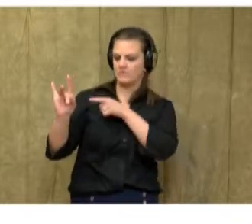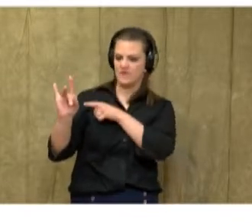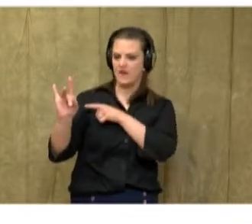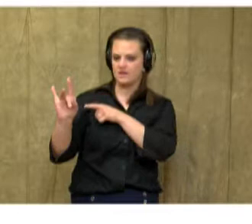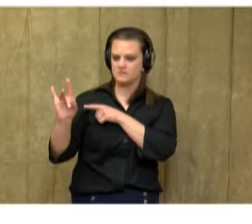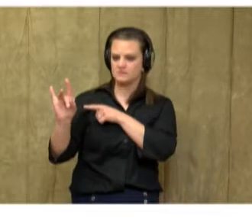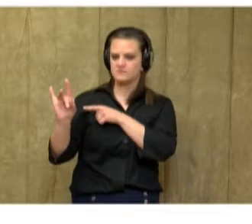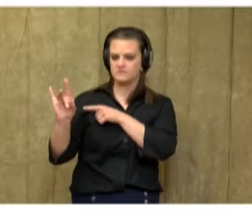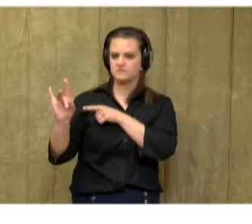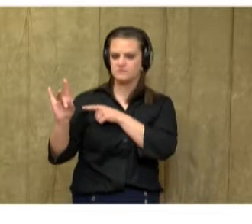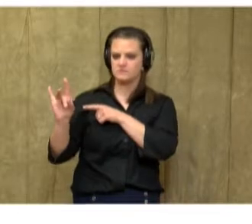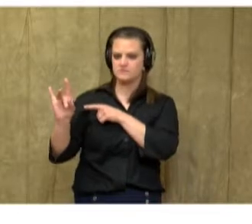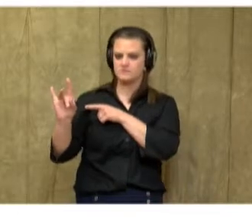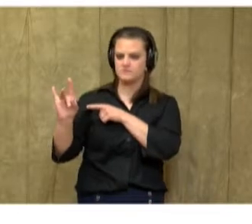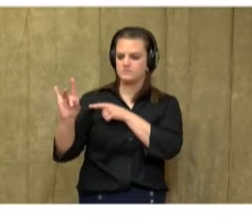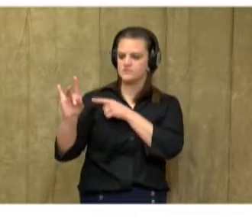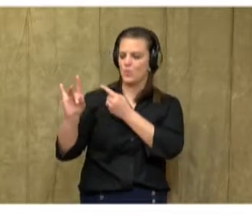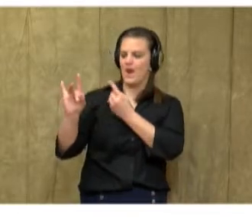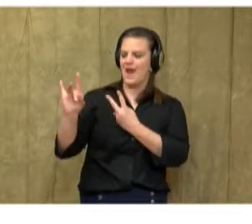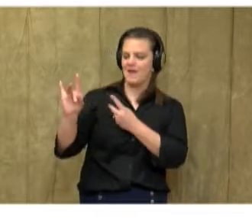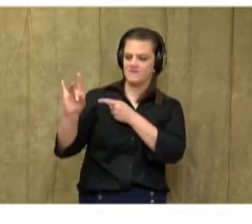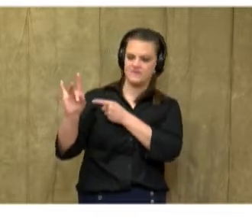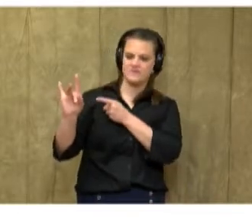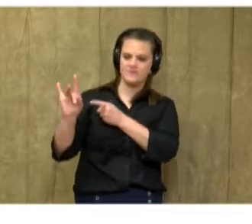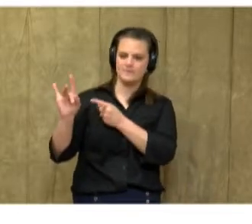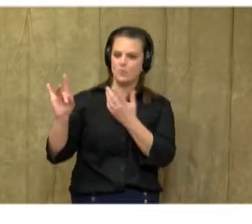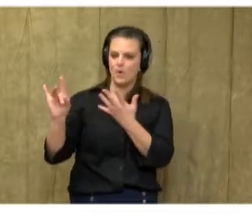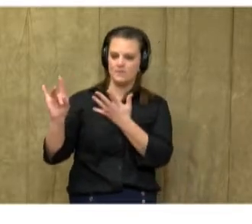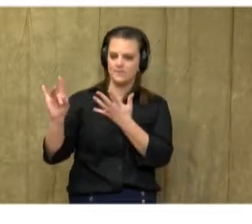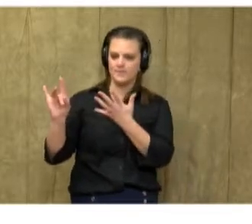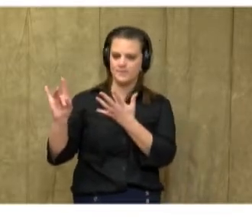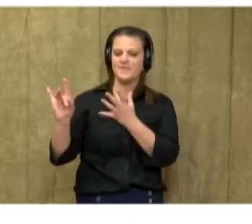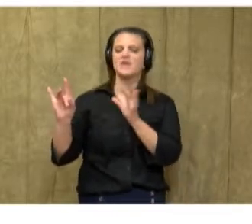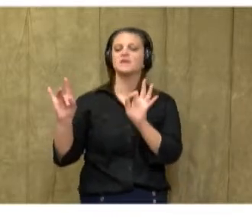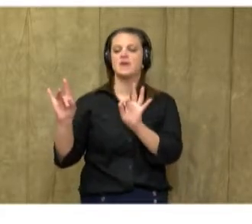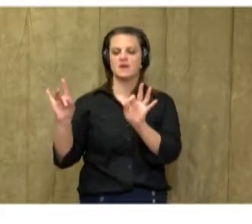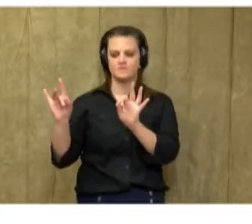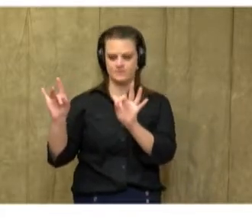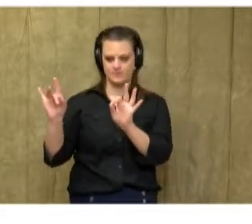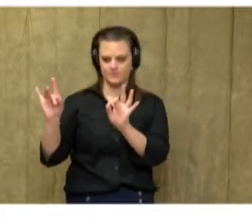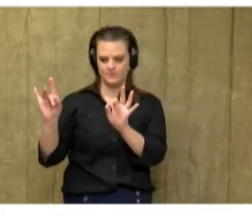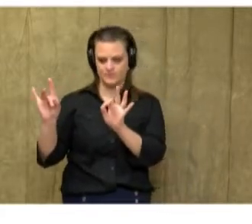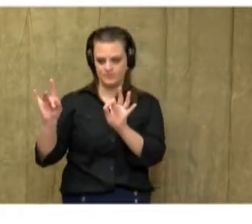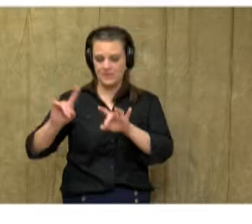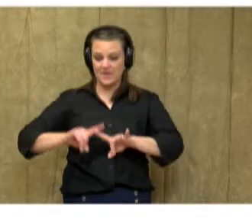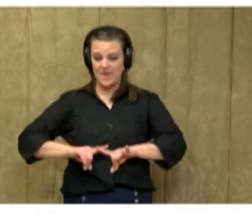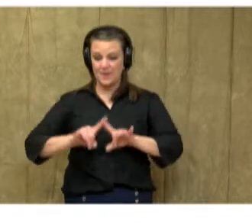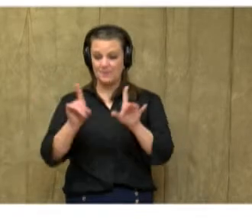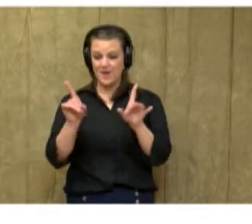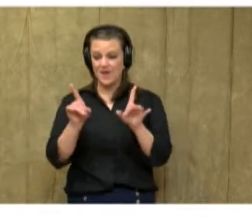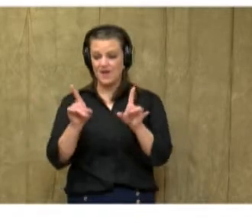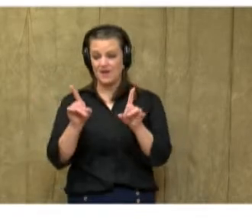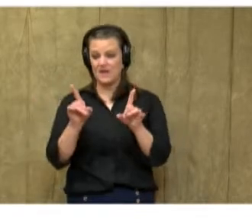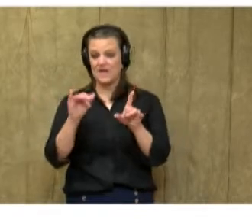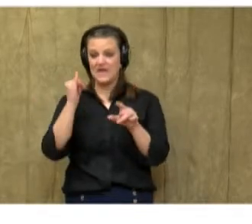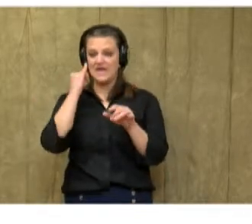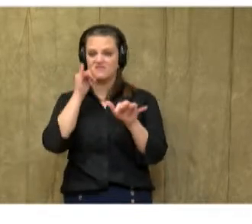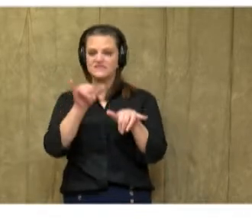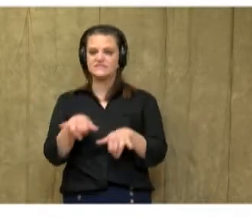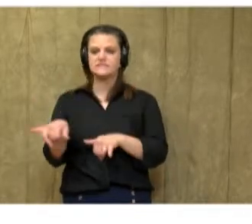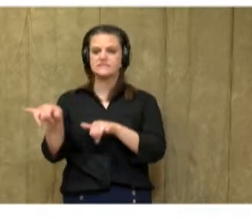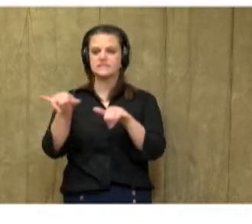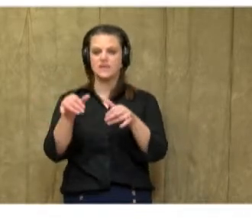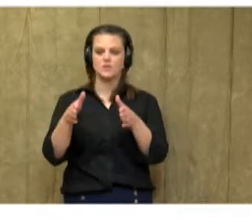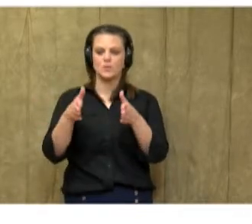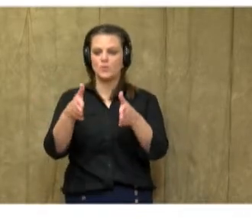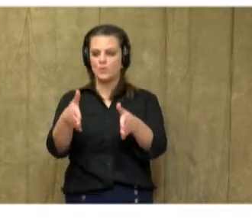this case, half of 18 is 9. Yeah. But if we were going to do the standard